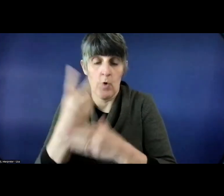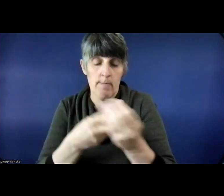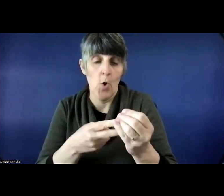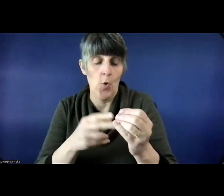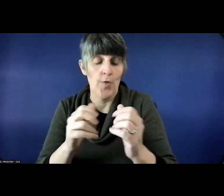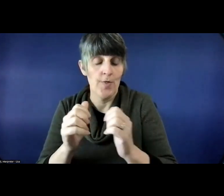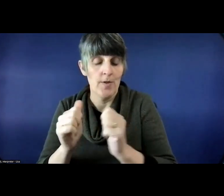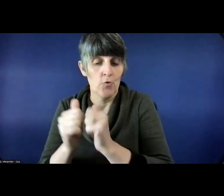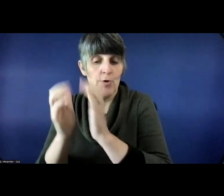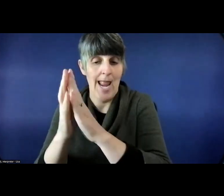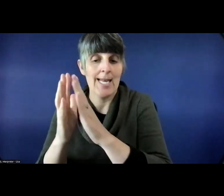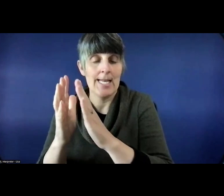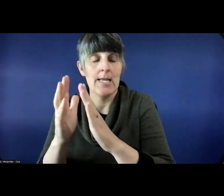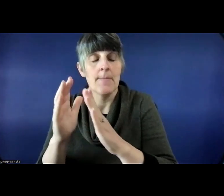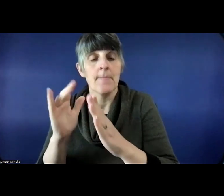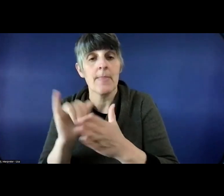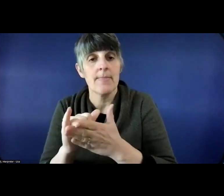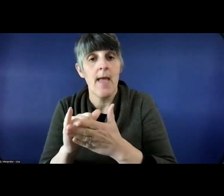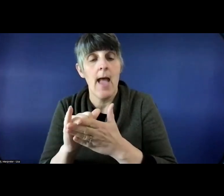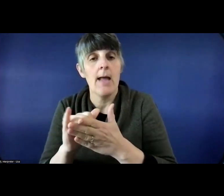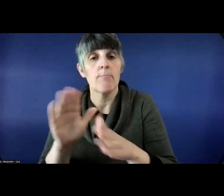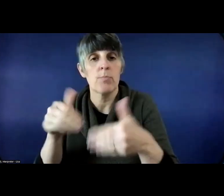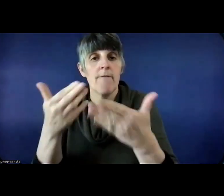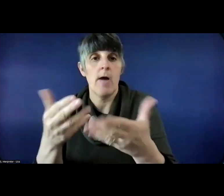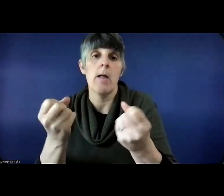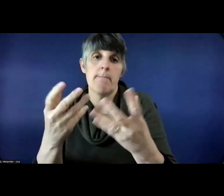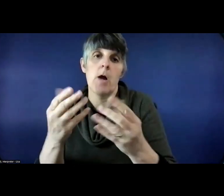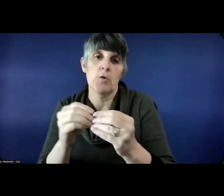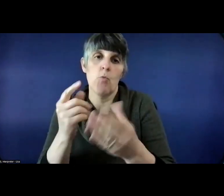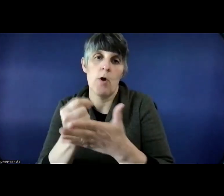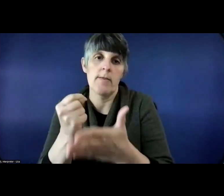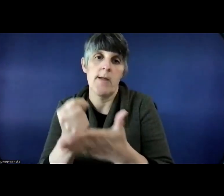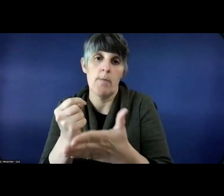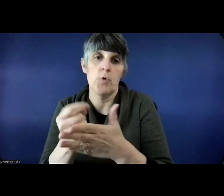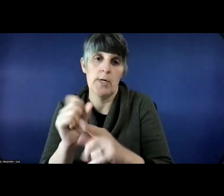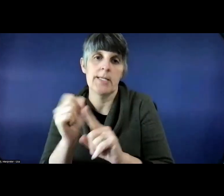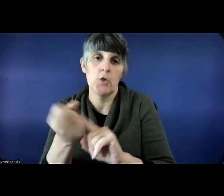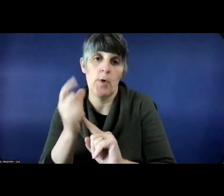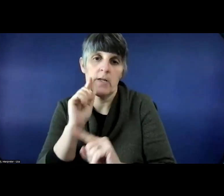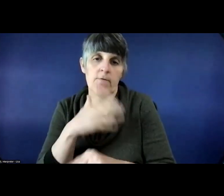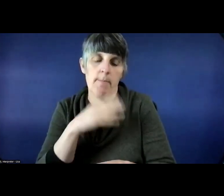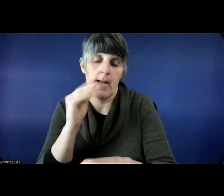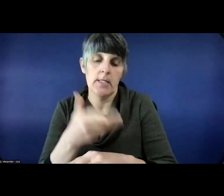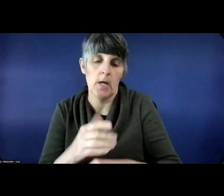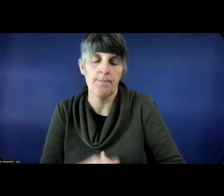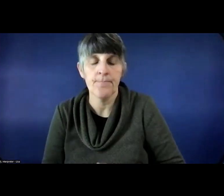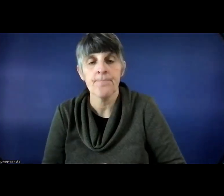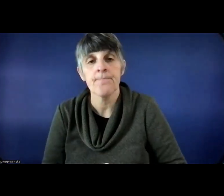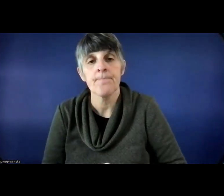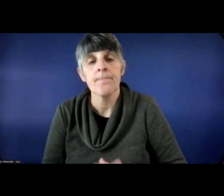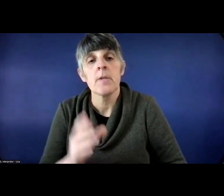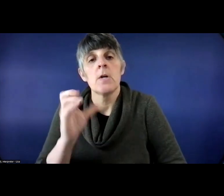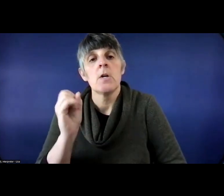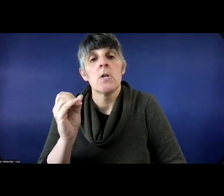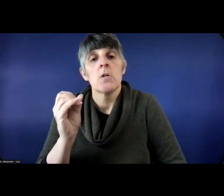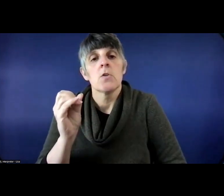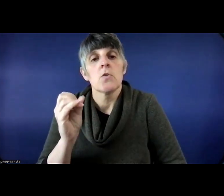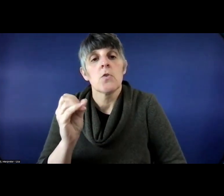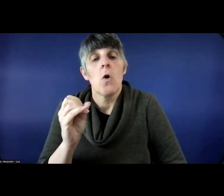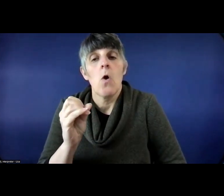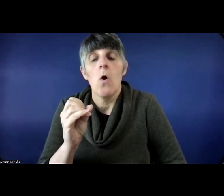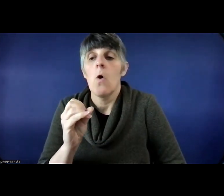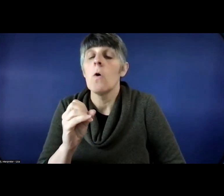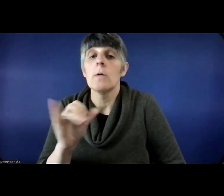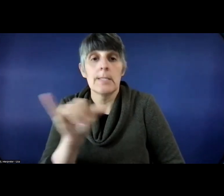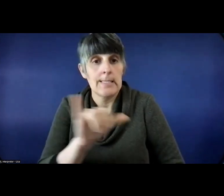creating, that ended up providing a much more therapeutic situation for my son. So not unlike